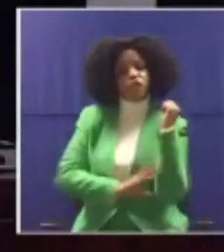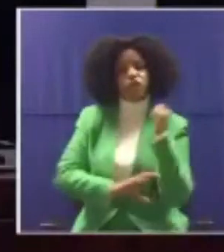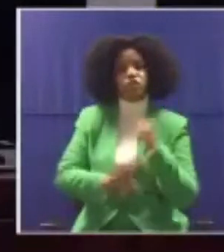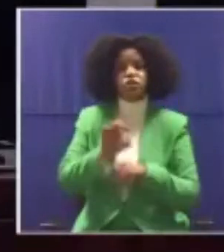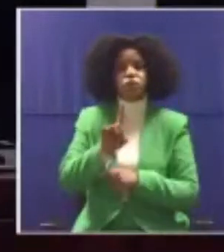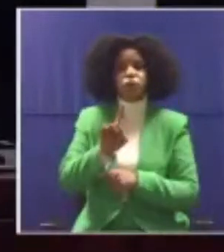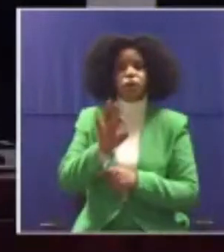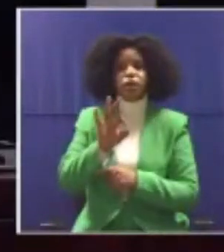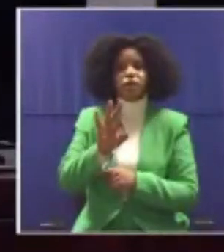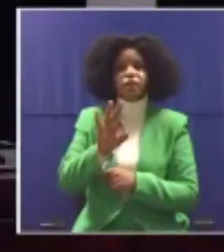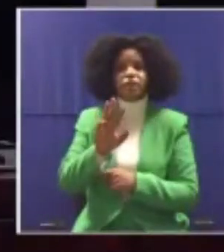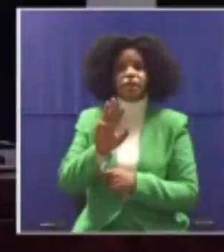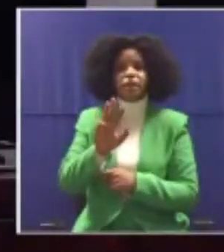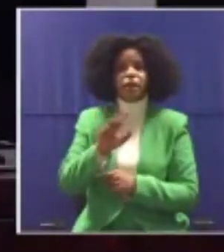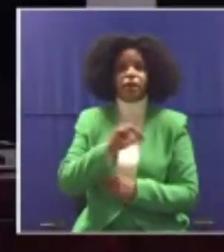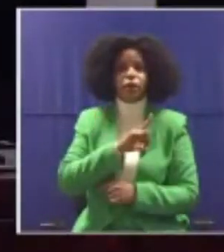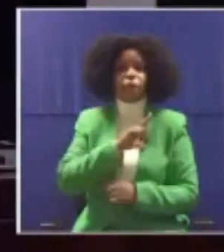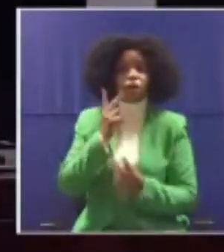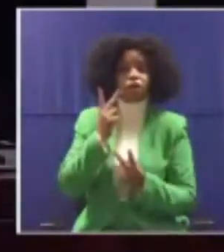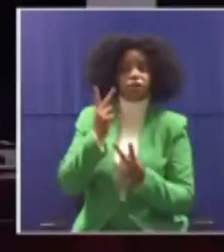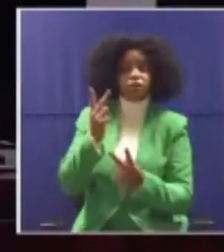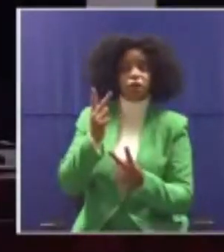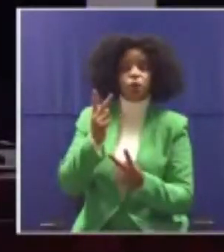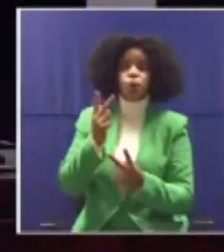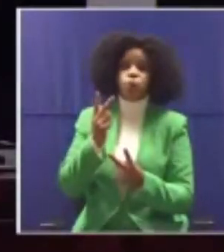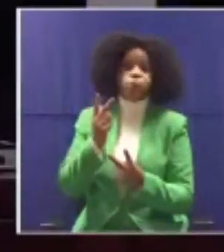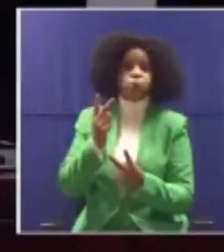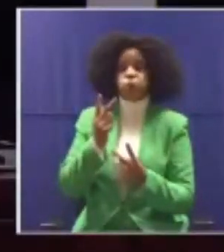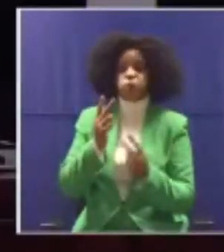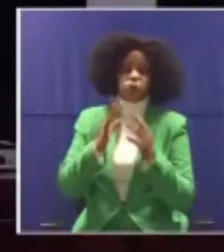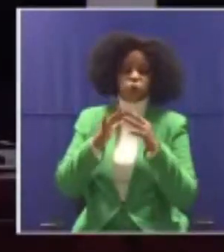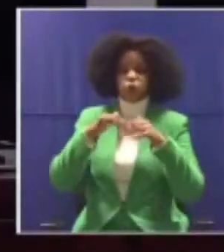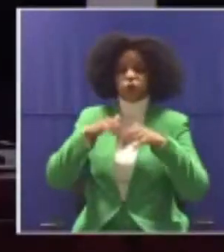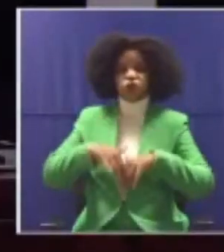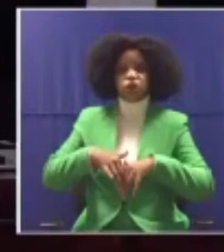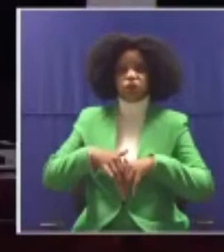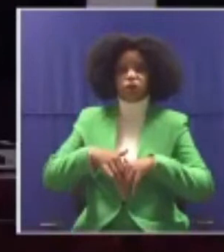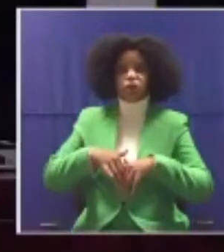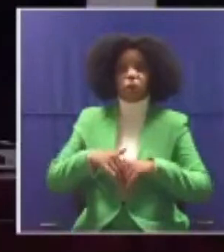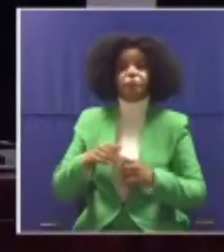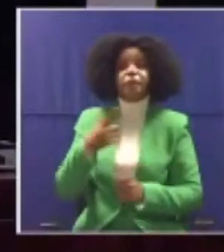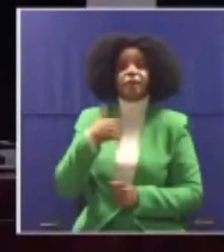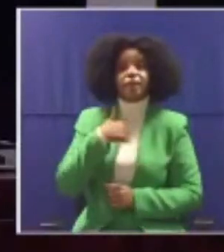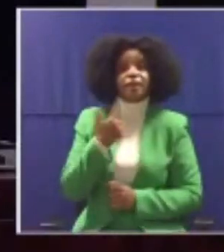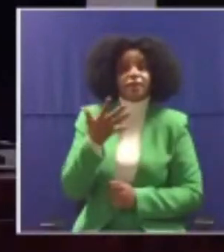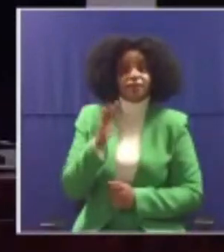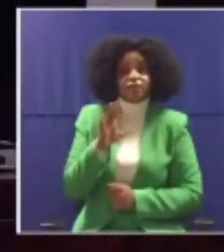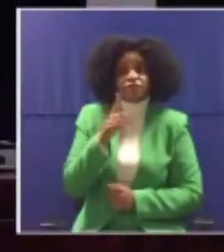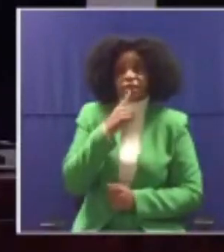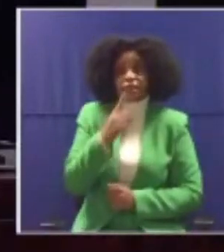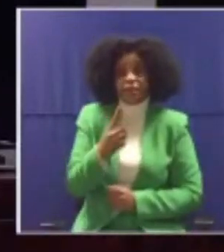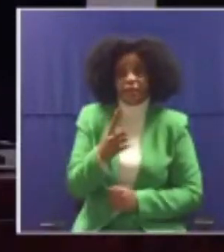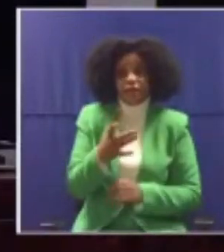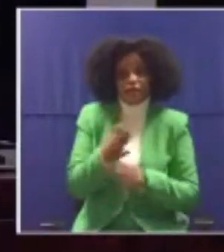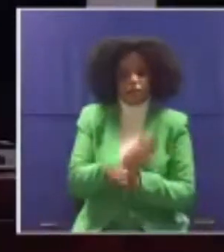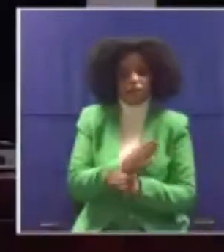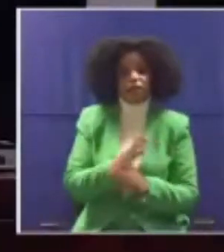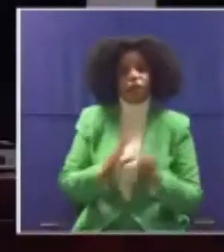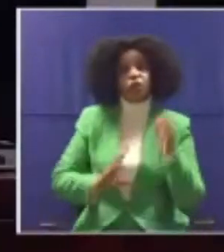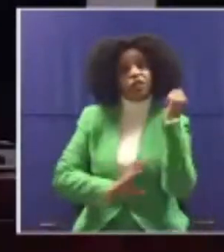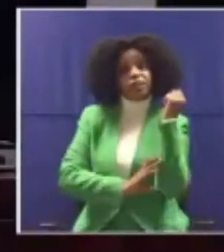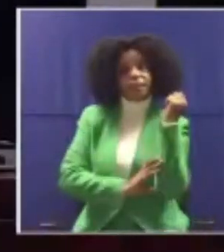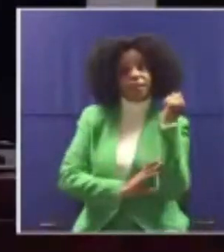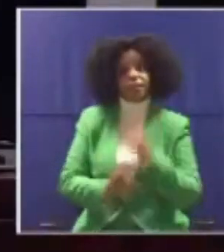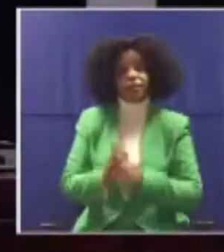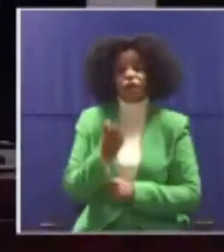that things are falling apart. But there's also, as I said earlier, Section 154, which is